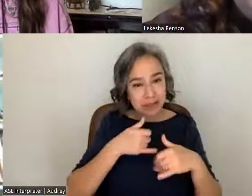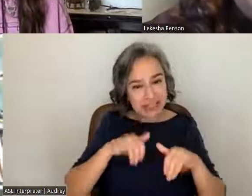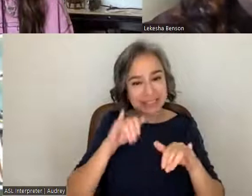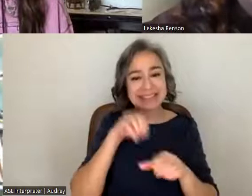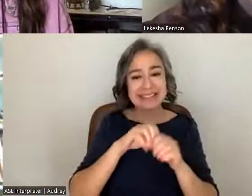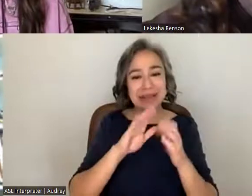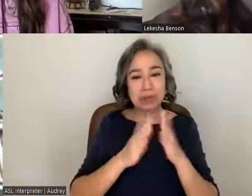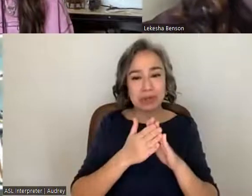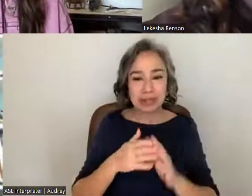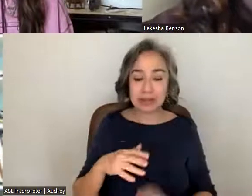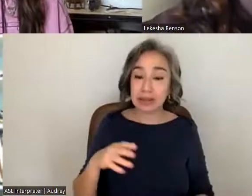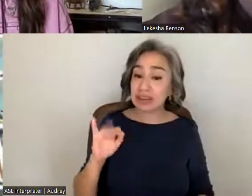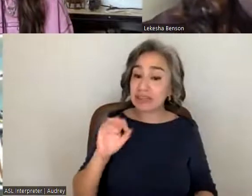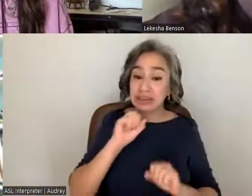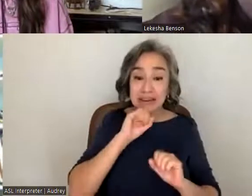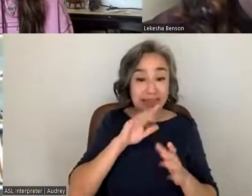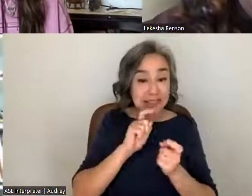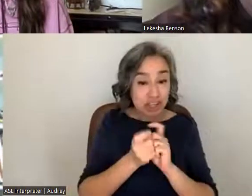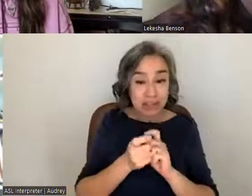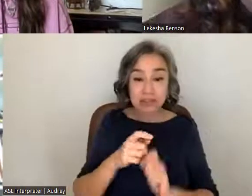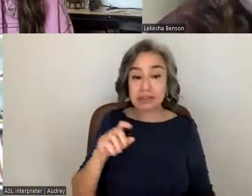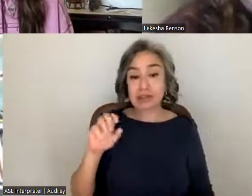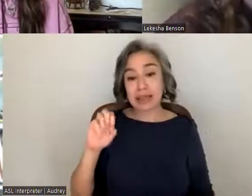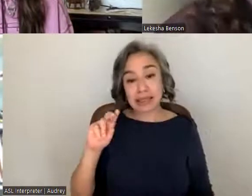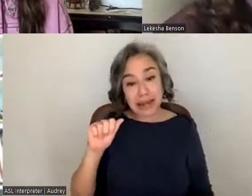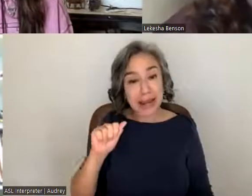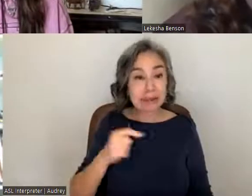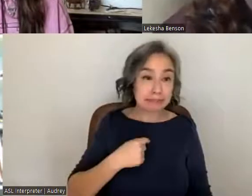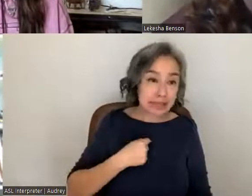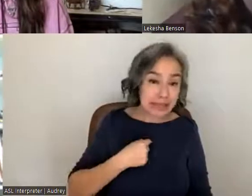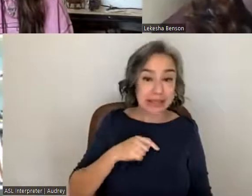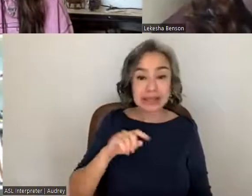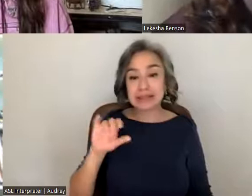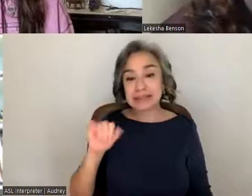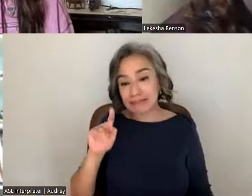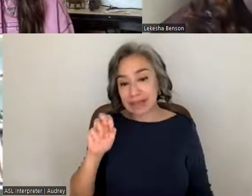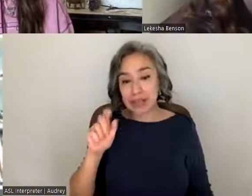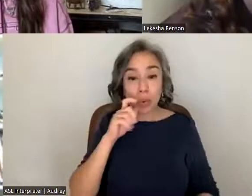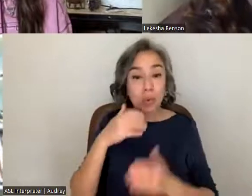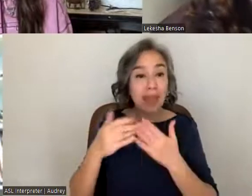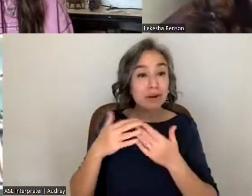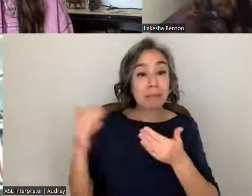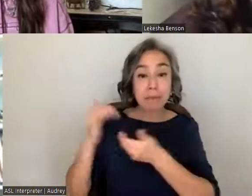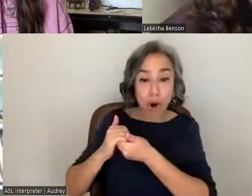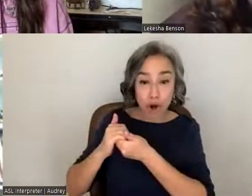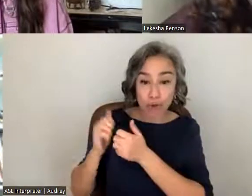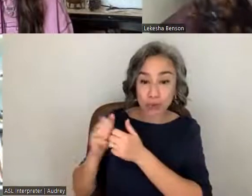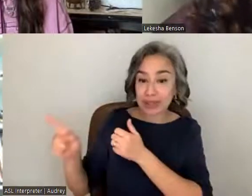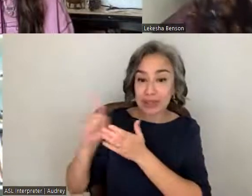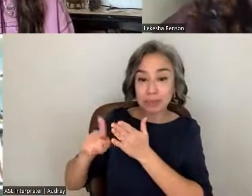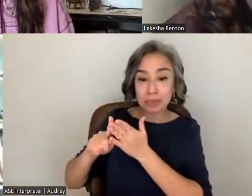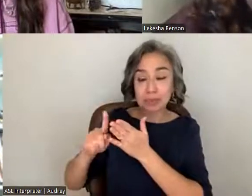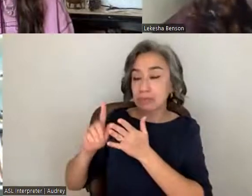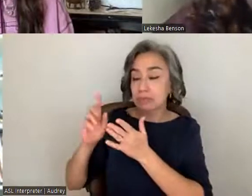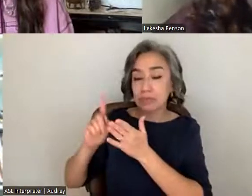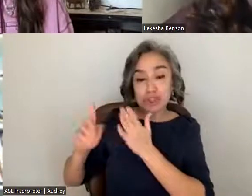Elena or myself or Stephanie or whomever is in the community that had partnered with the researchers, we're still there, and we